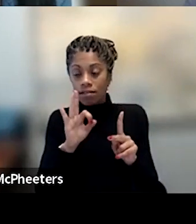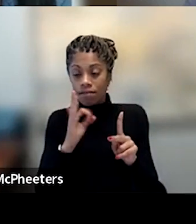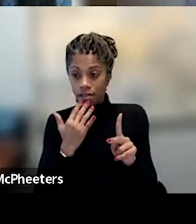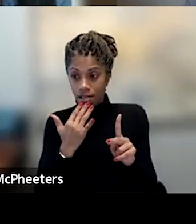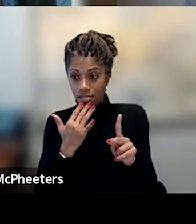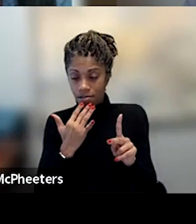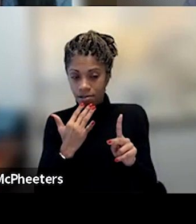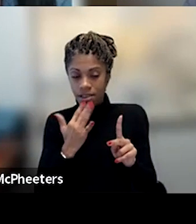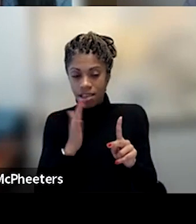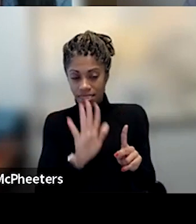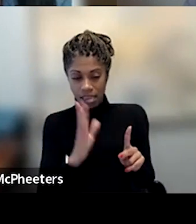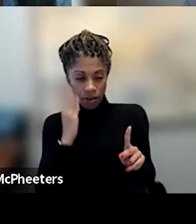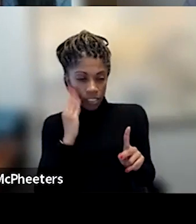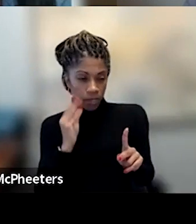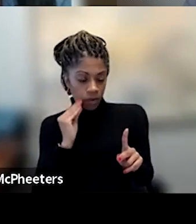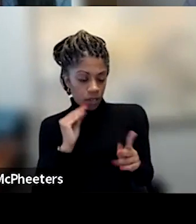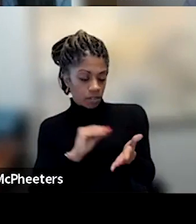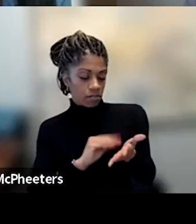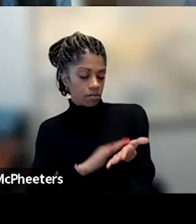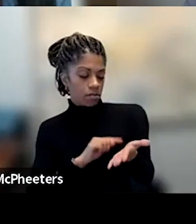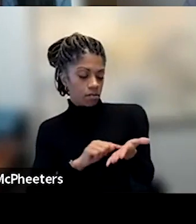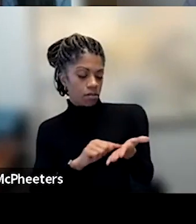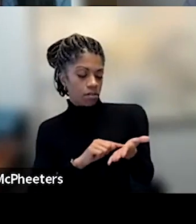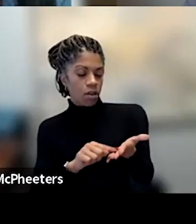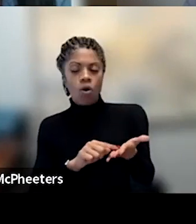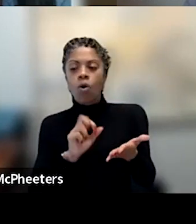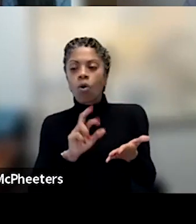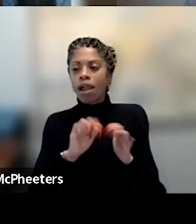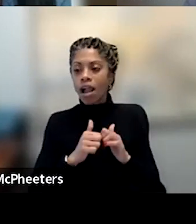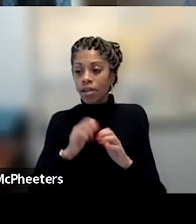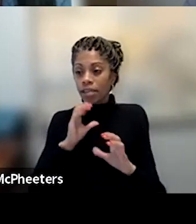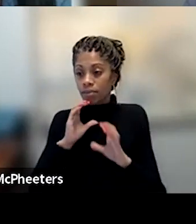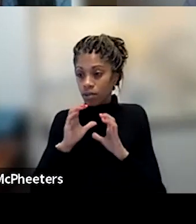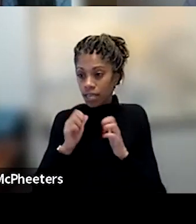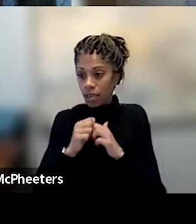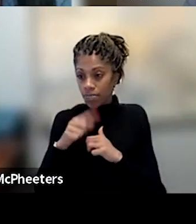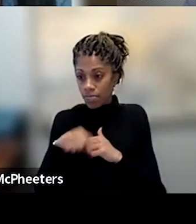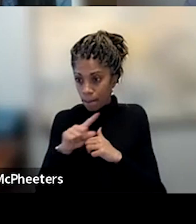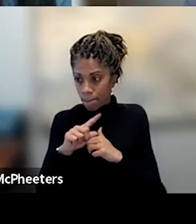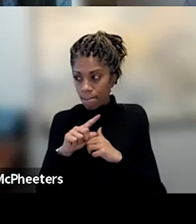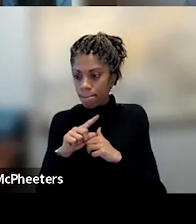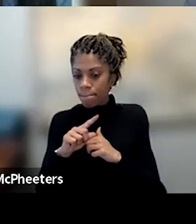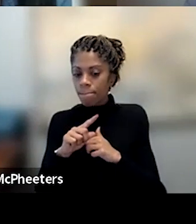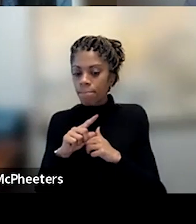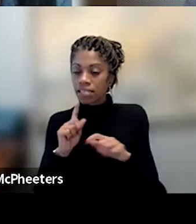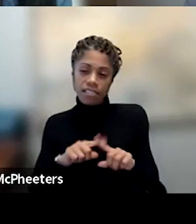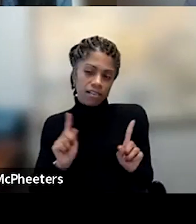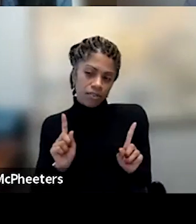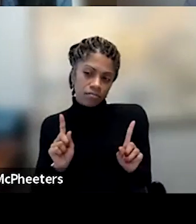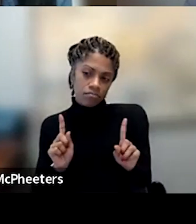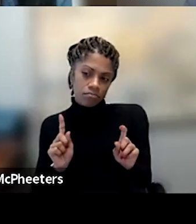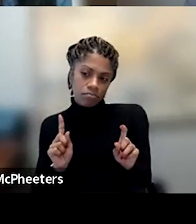of them or how we communicate with them is different, and trying to get underneath why that is. All of